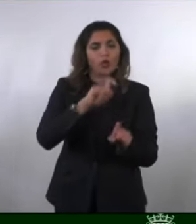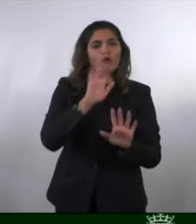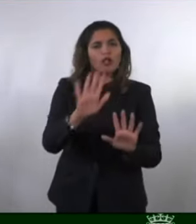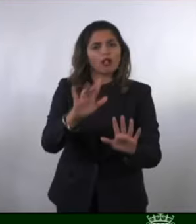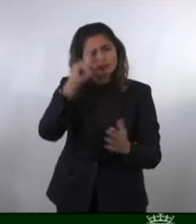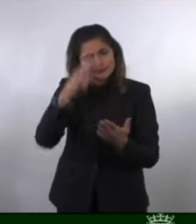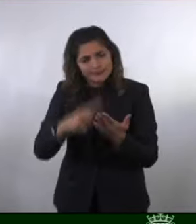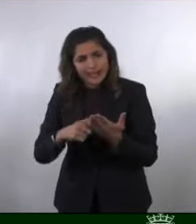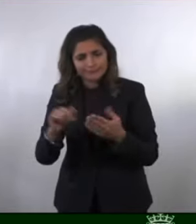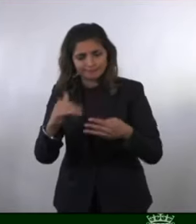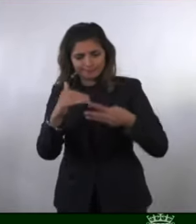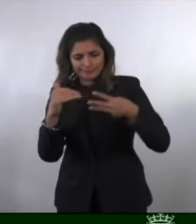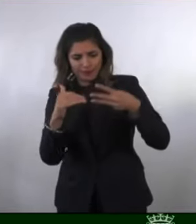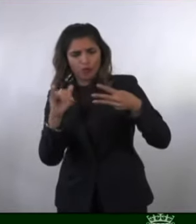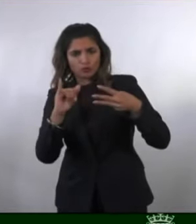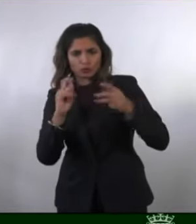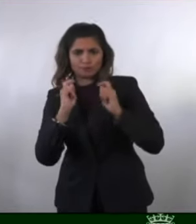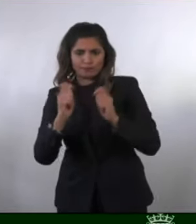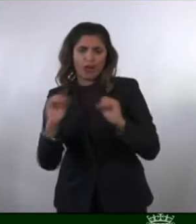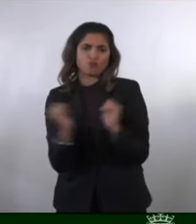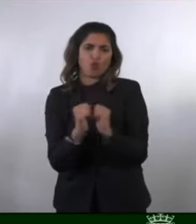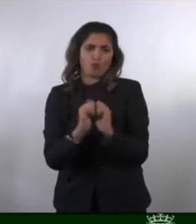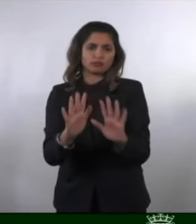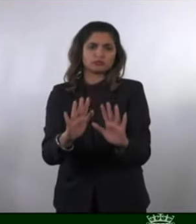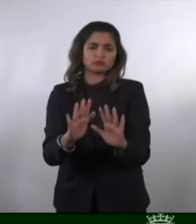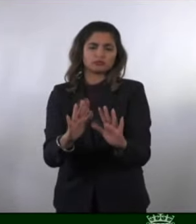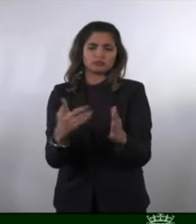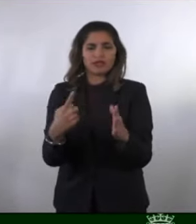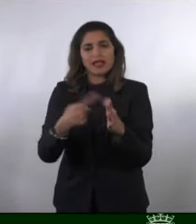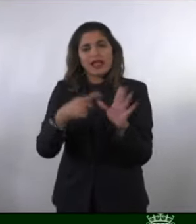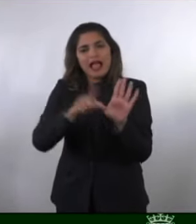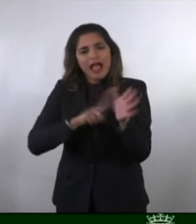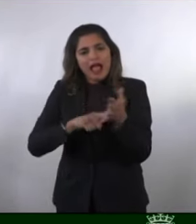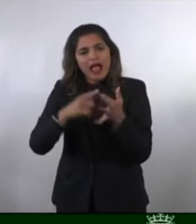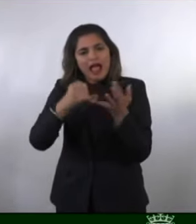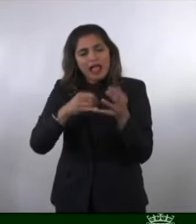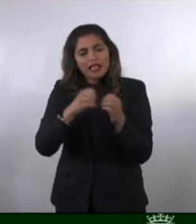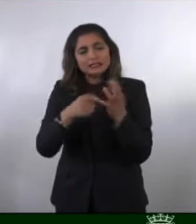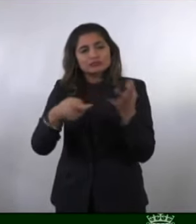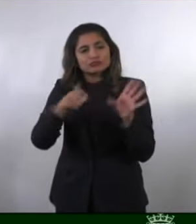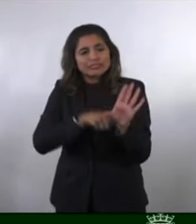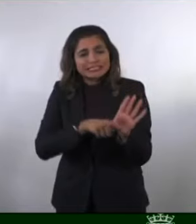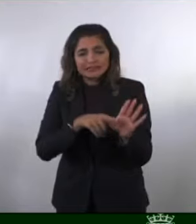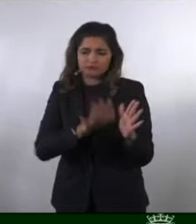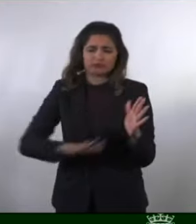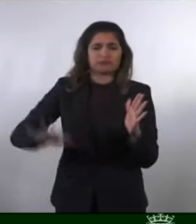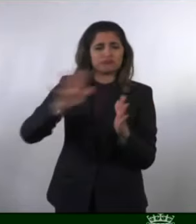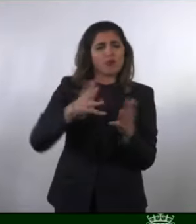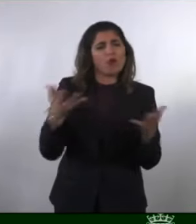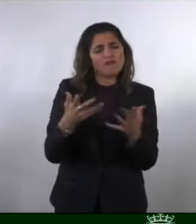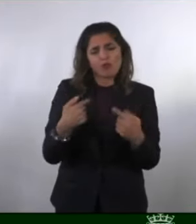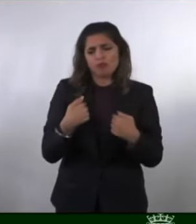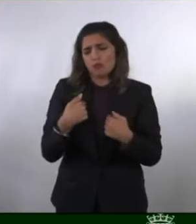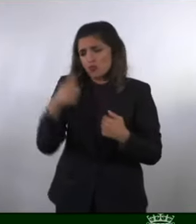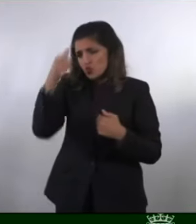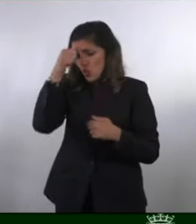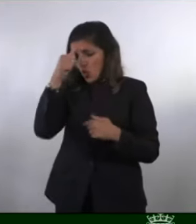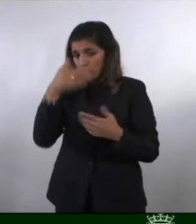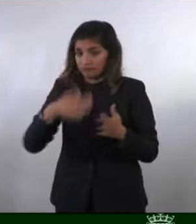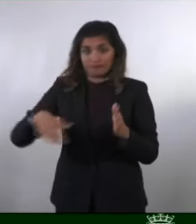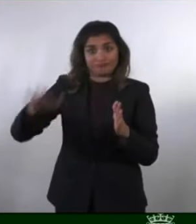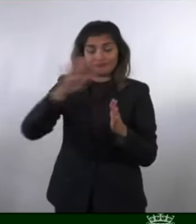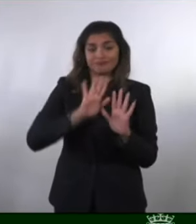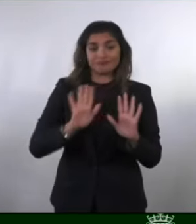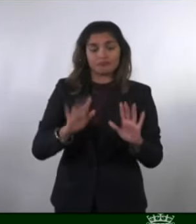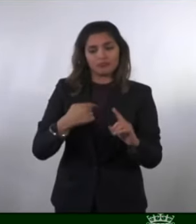precise data, both in Aylesbury, across Buckinghamshire, and of course nationwide, as